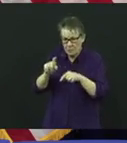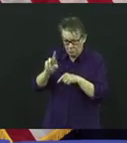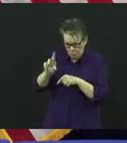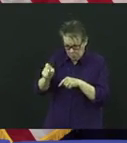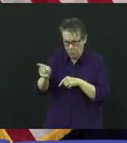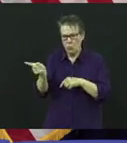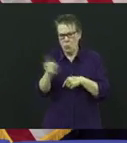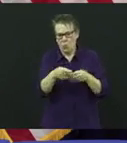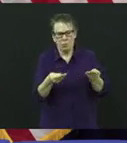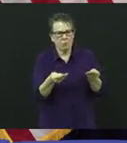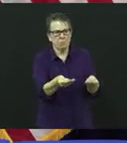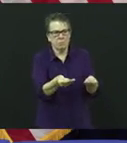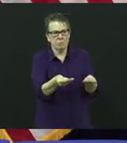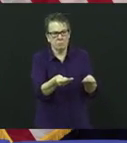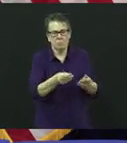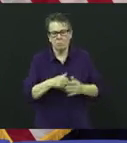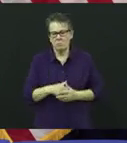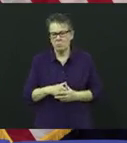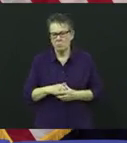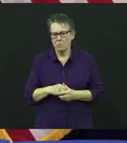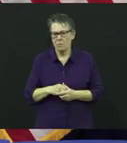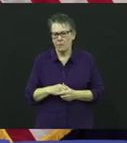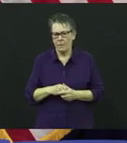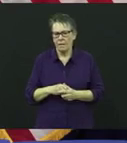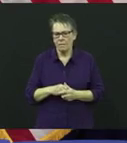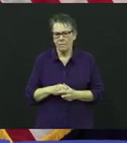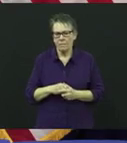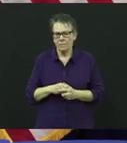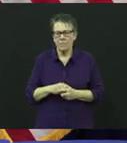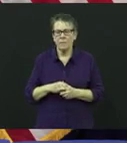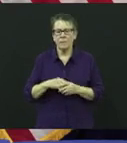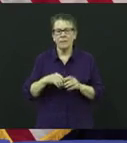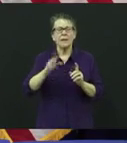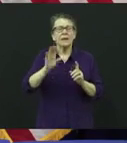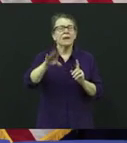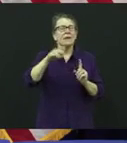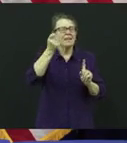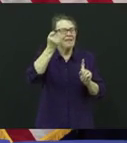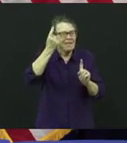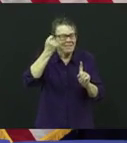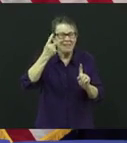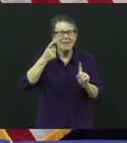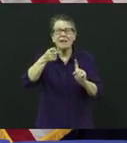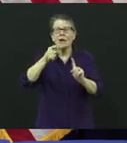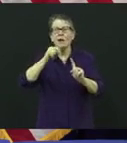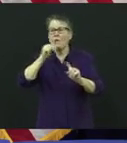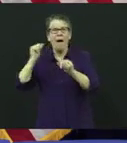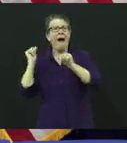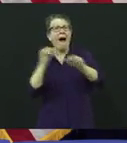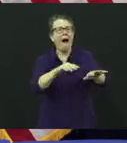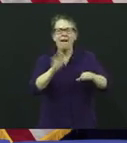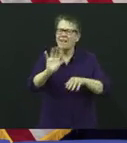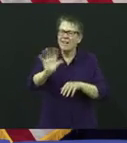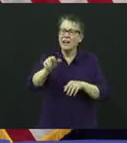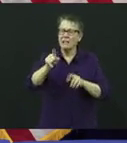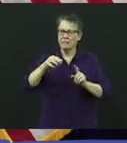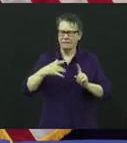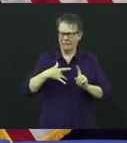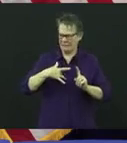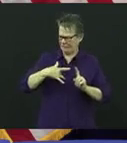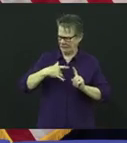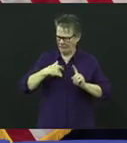we've talked about it almost every time we've been together. We get that. We understand it. But if you don't have symptoms, please allow the folks who do